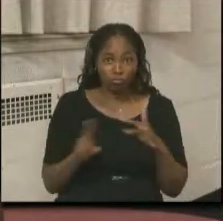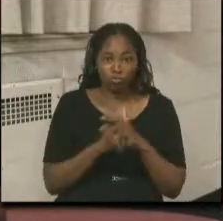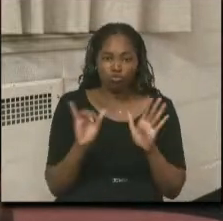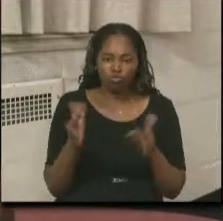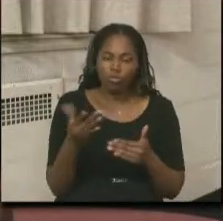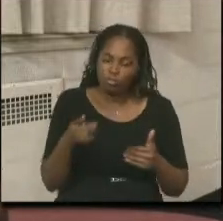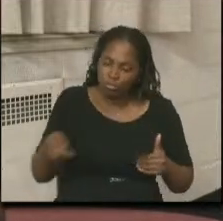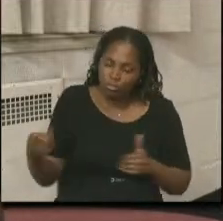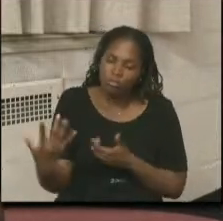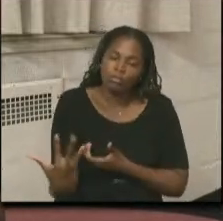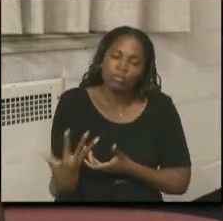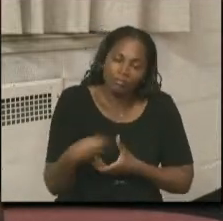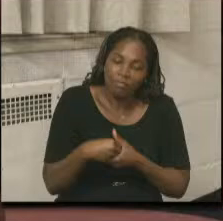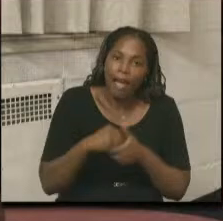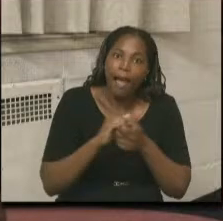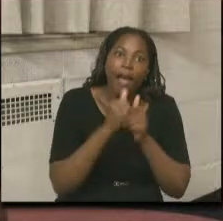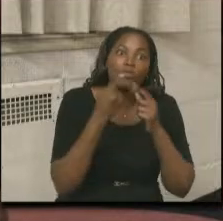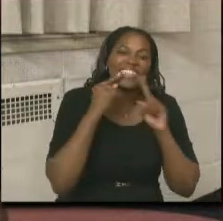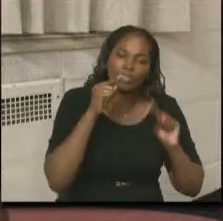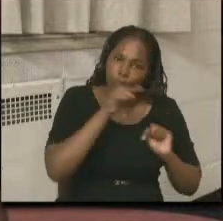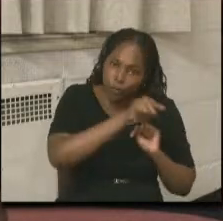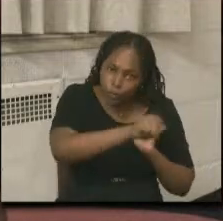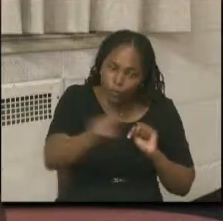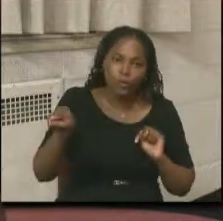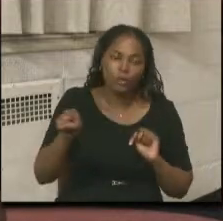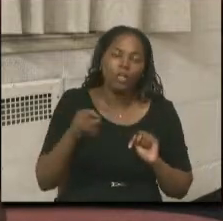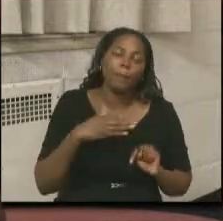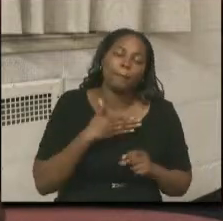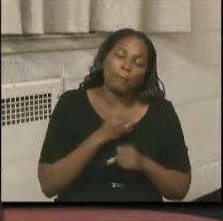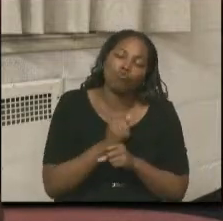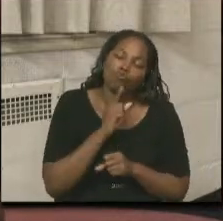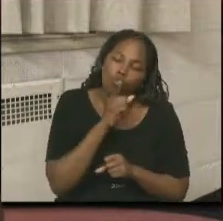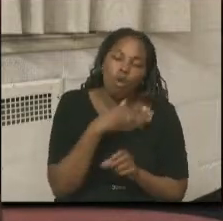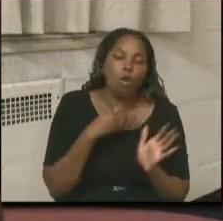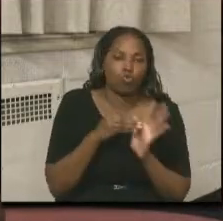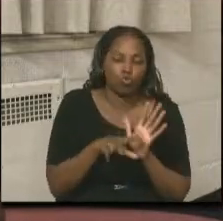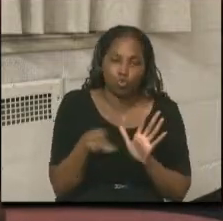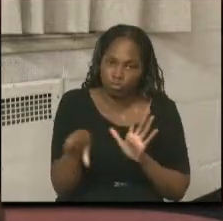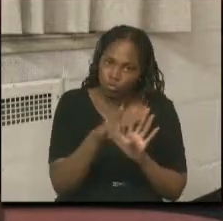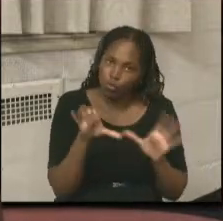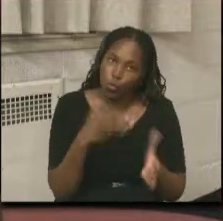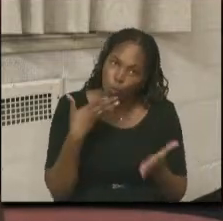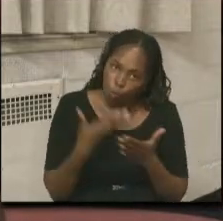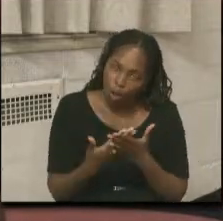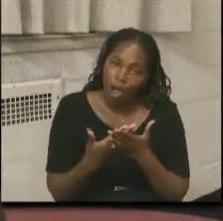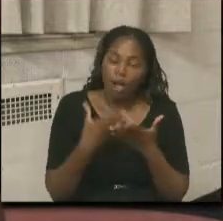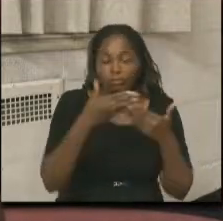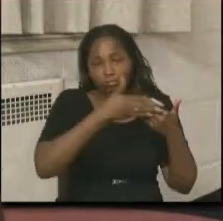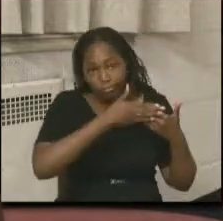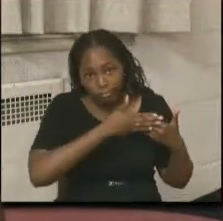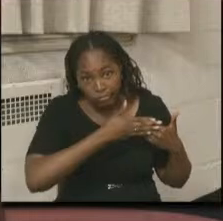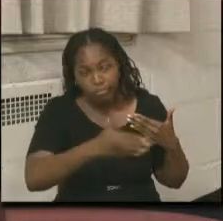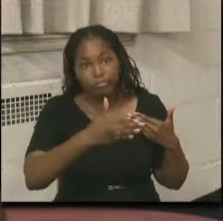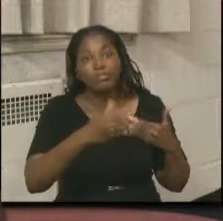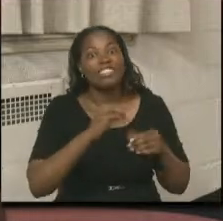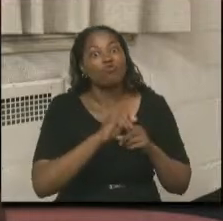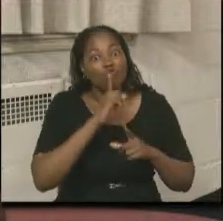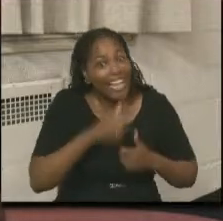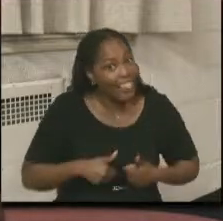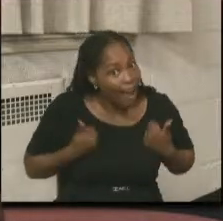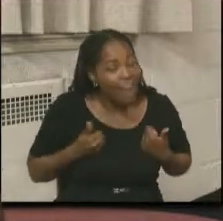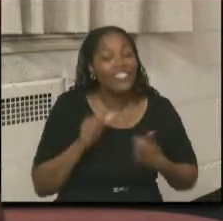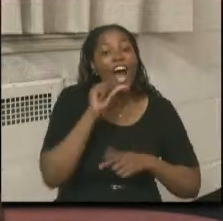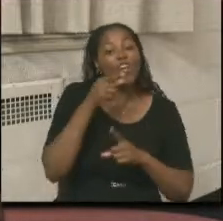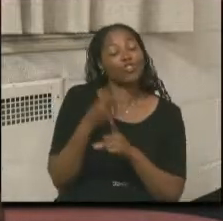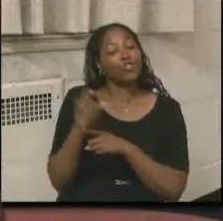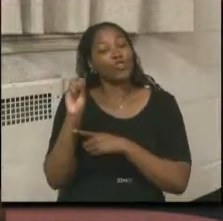of that success that we need to see in our school system. So let's make sure our students are doing well and moving forward in real life, not on